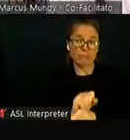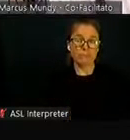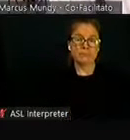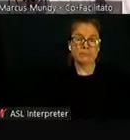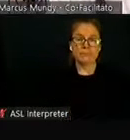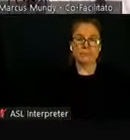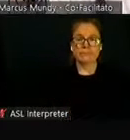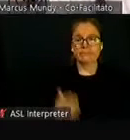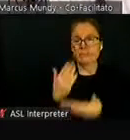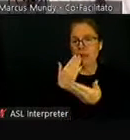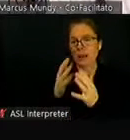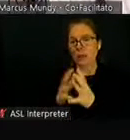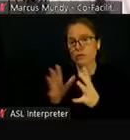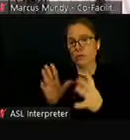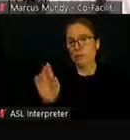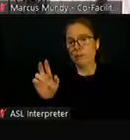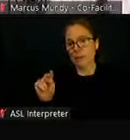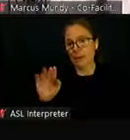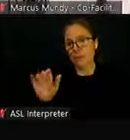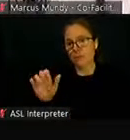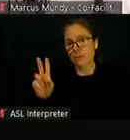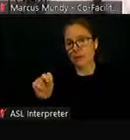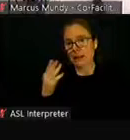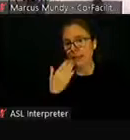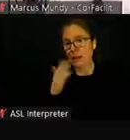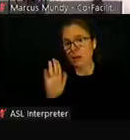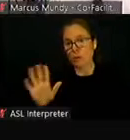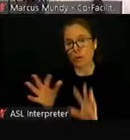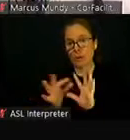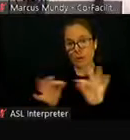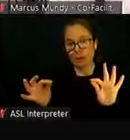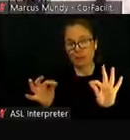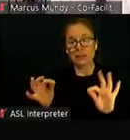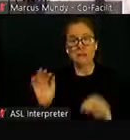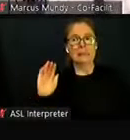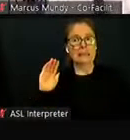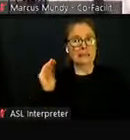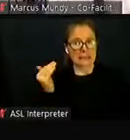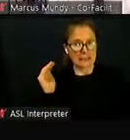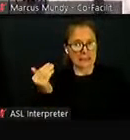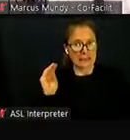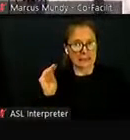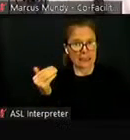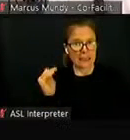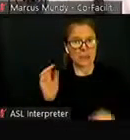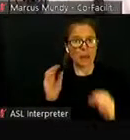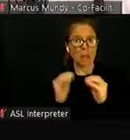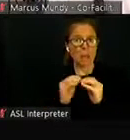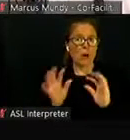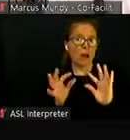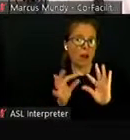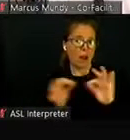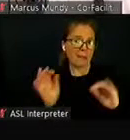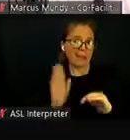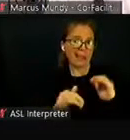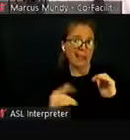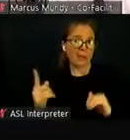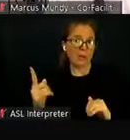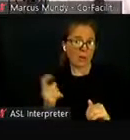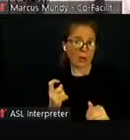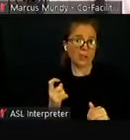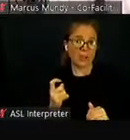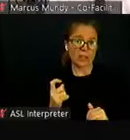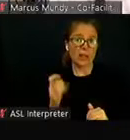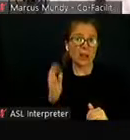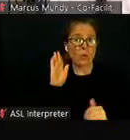Thank you very much, Benjamin. Thank you for that comment. It sounds like it's more of a comment rather than question. So we're